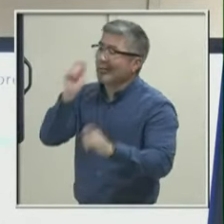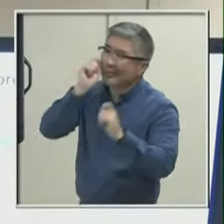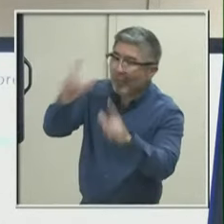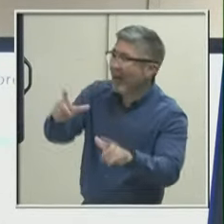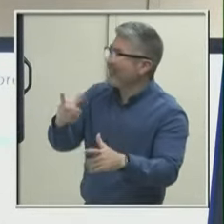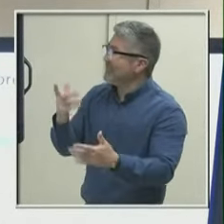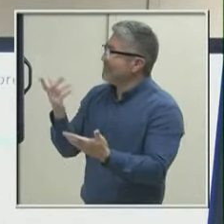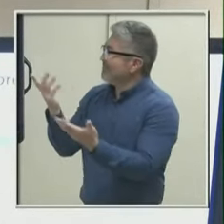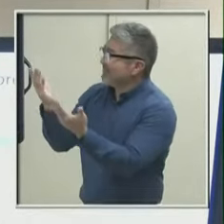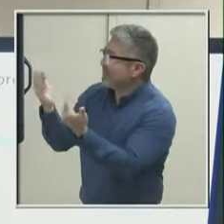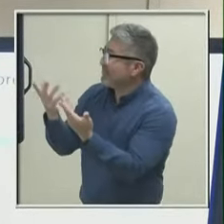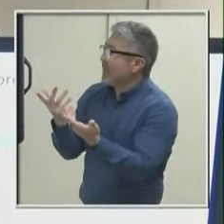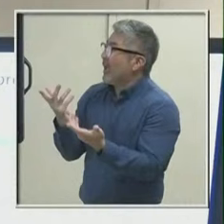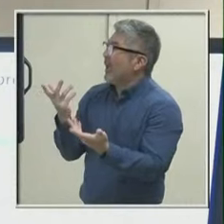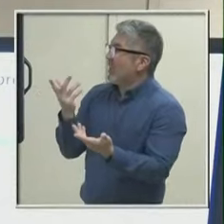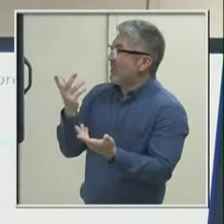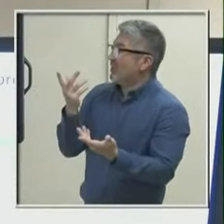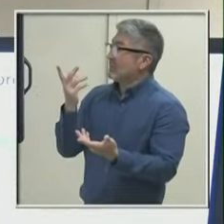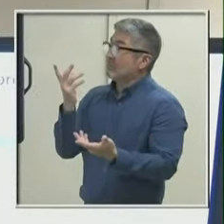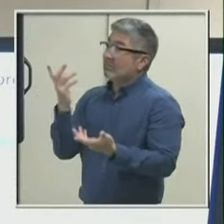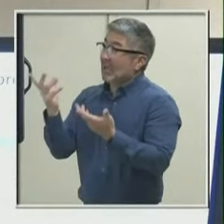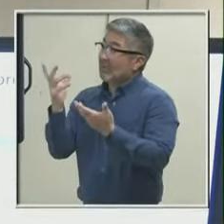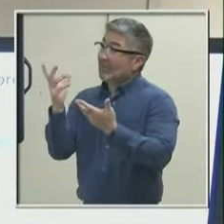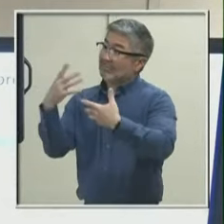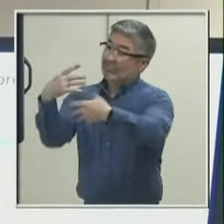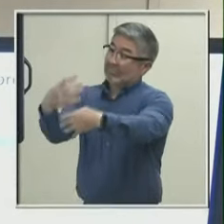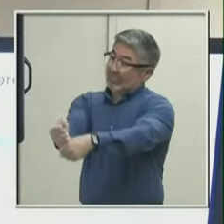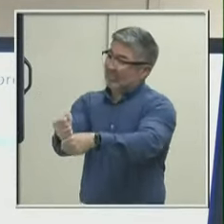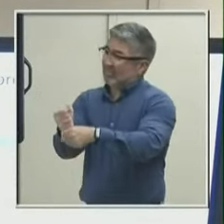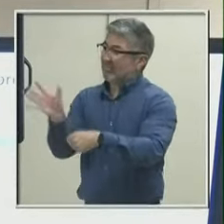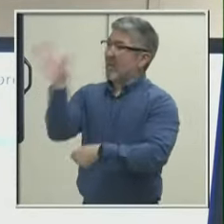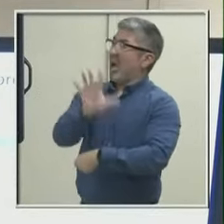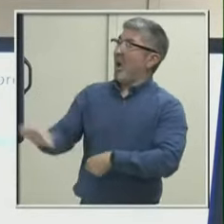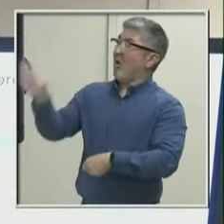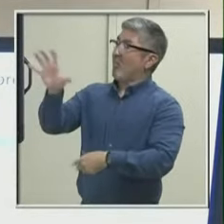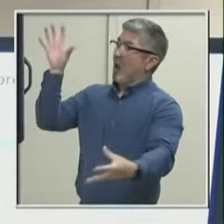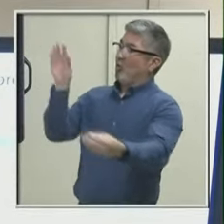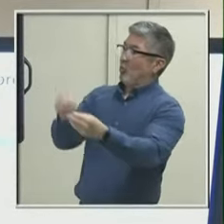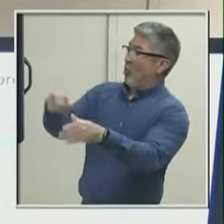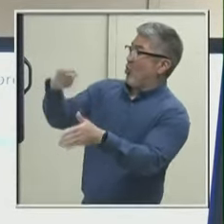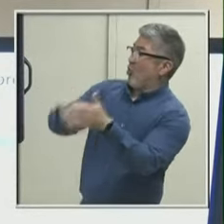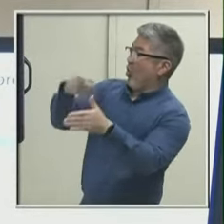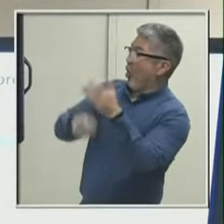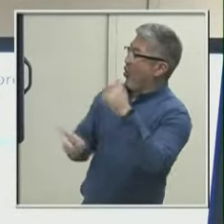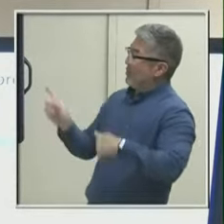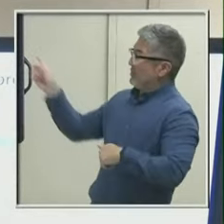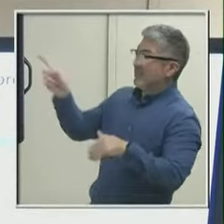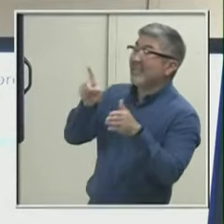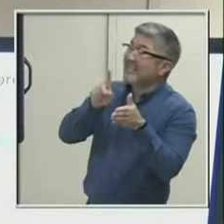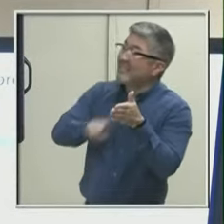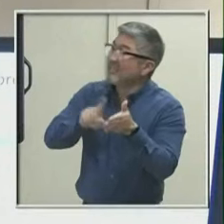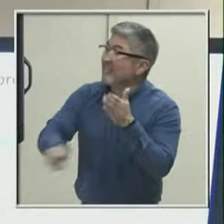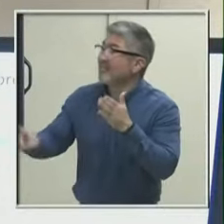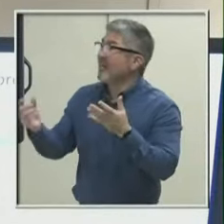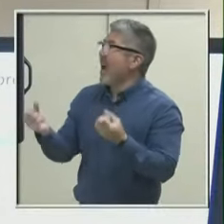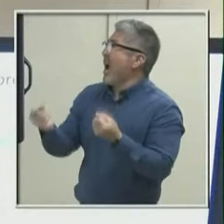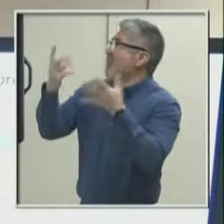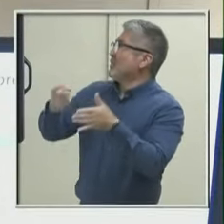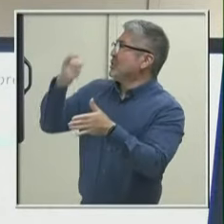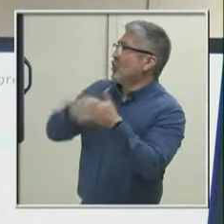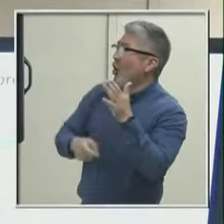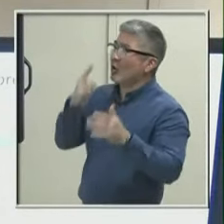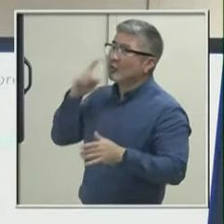update on how much this has cost so far in terms of the investigation, what has been paid so far to